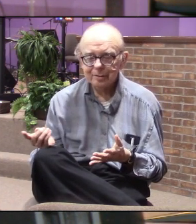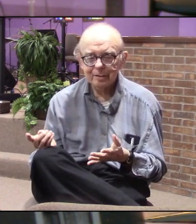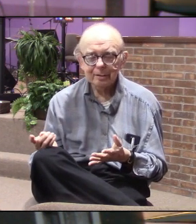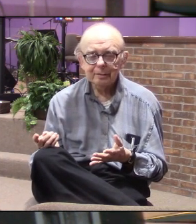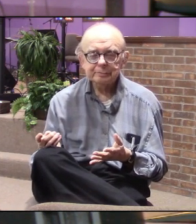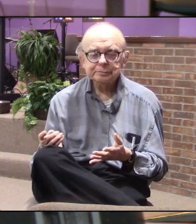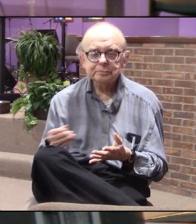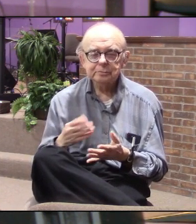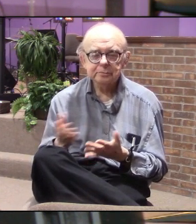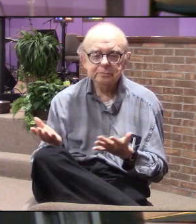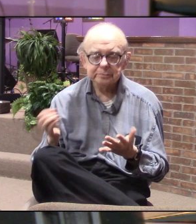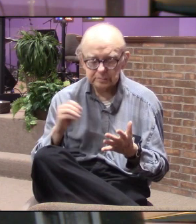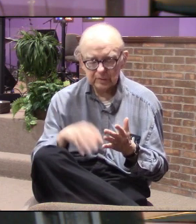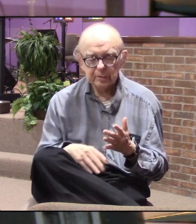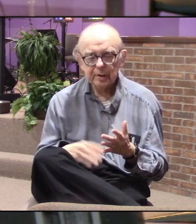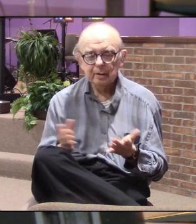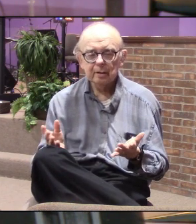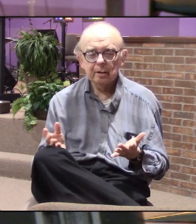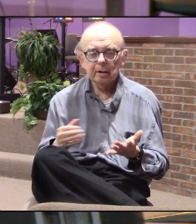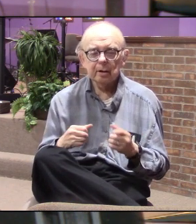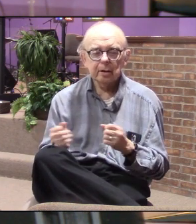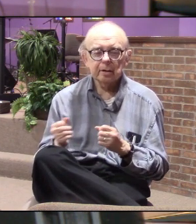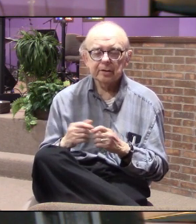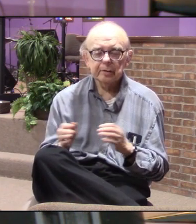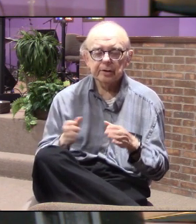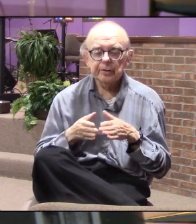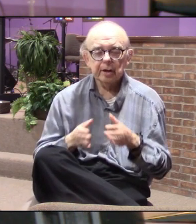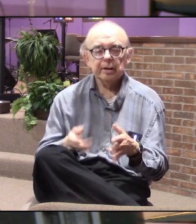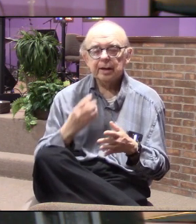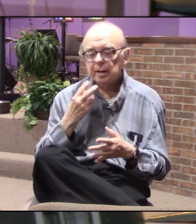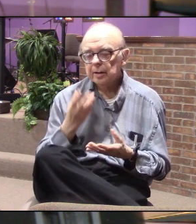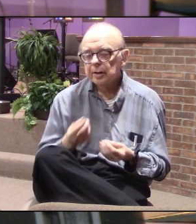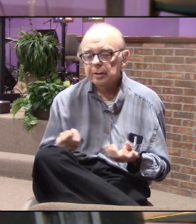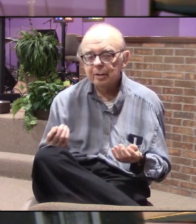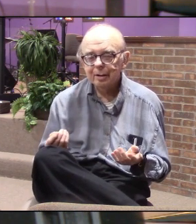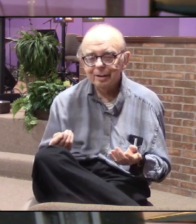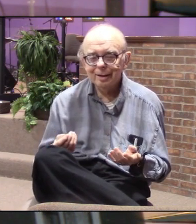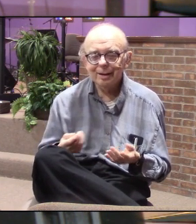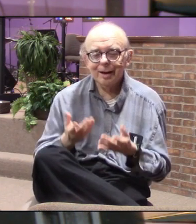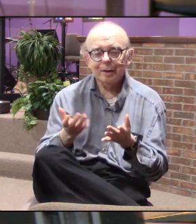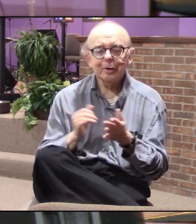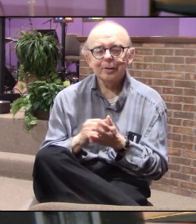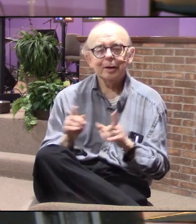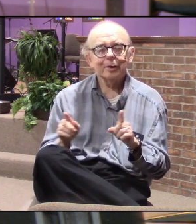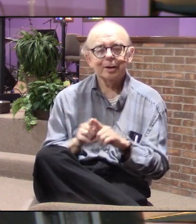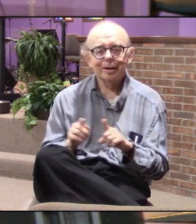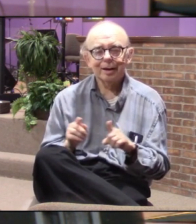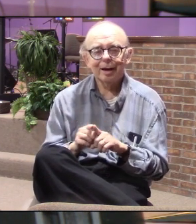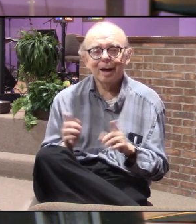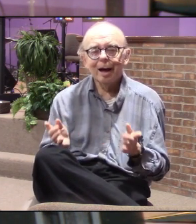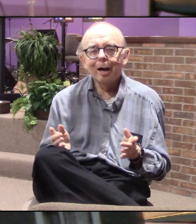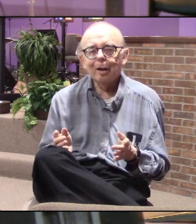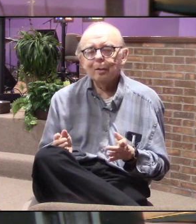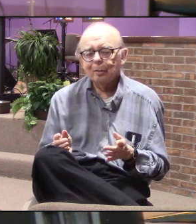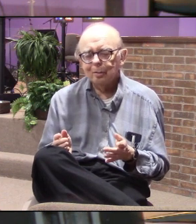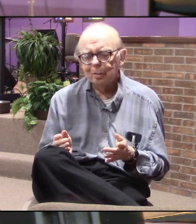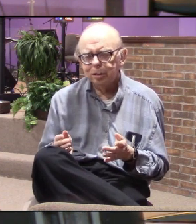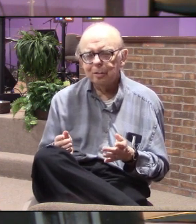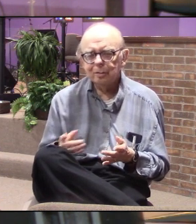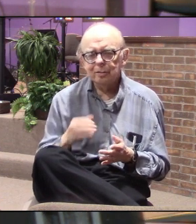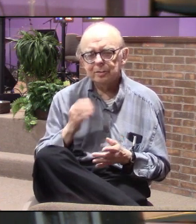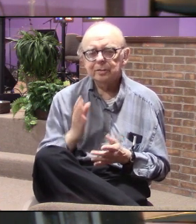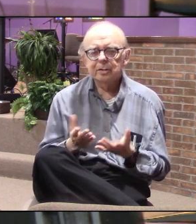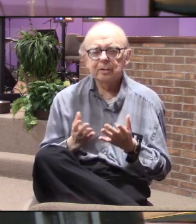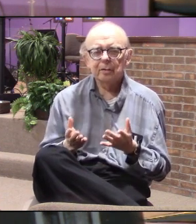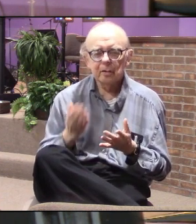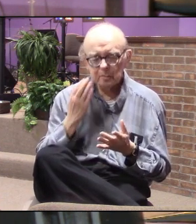they'll put the other thing down. Take them into another aisle, and what do? I want that one too. I want that one too. God